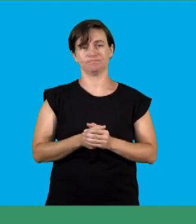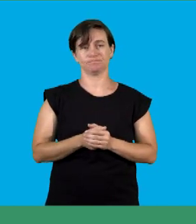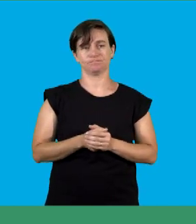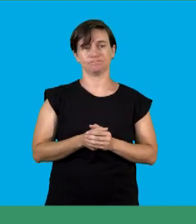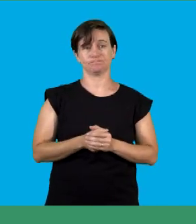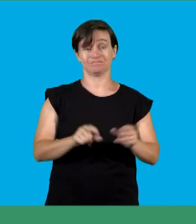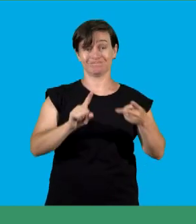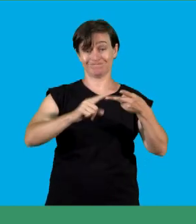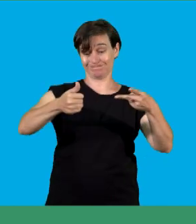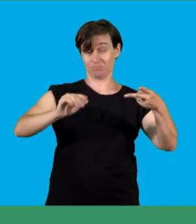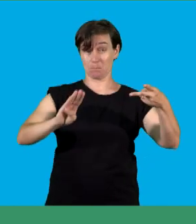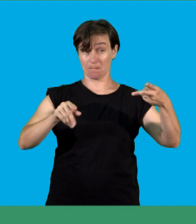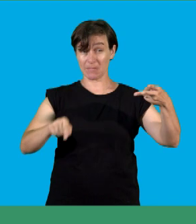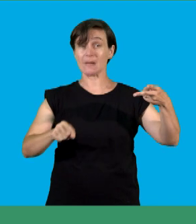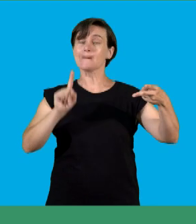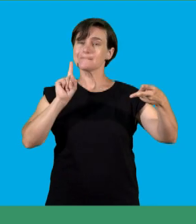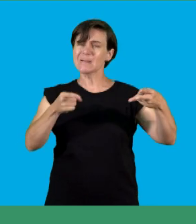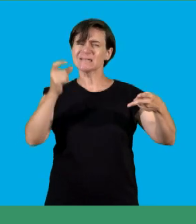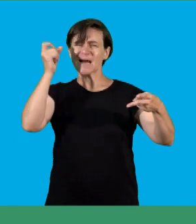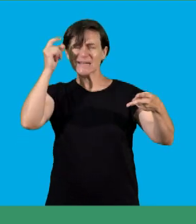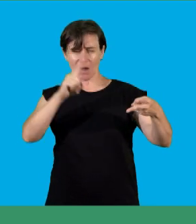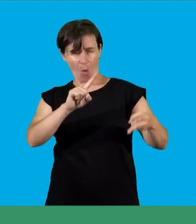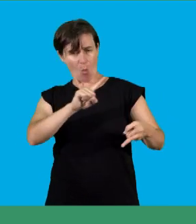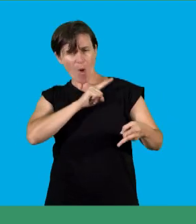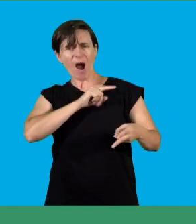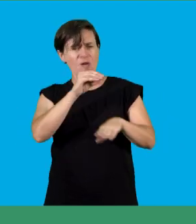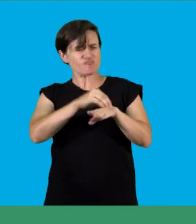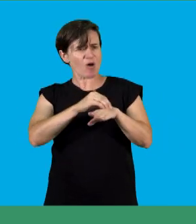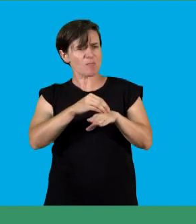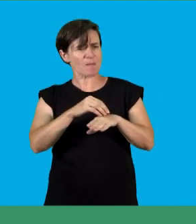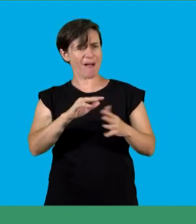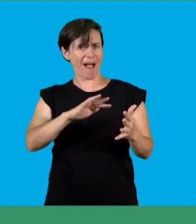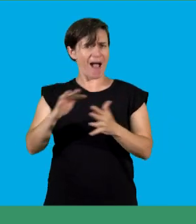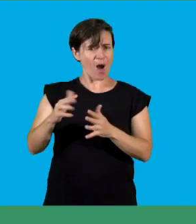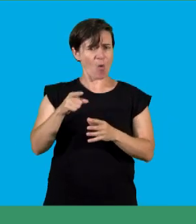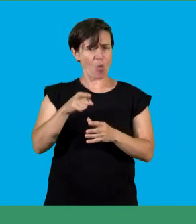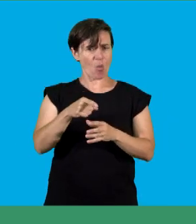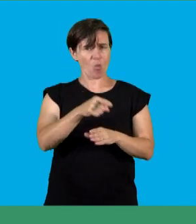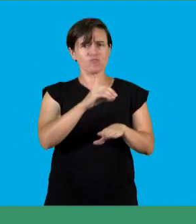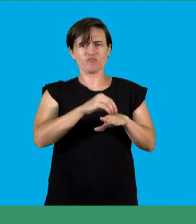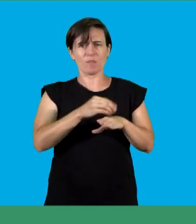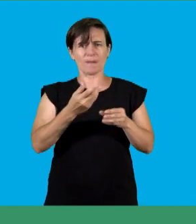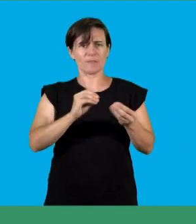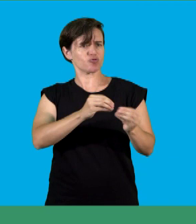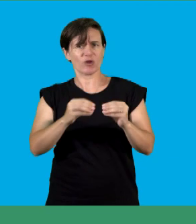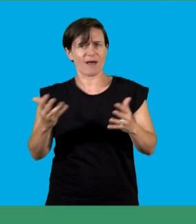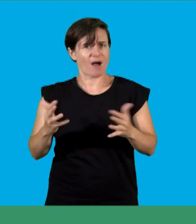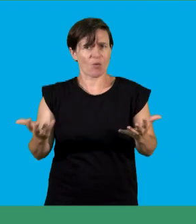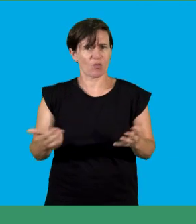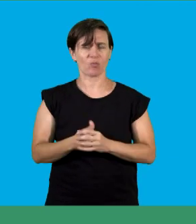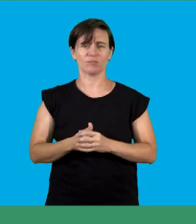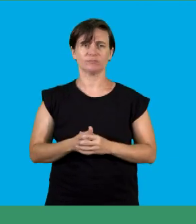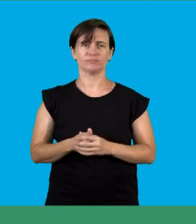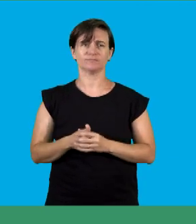problem. Hence, the next bullet says they must define the possible causes of the problem. Right, the third